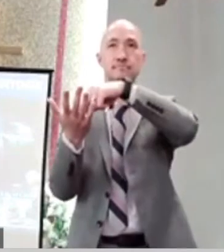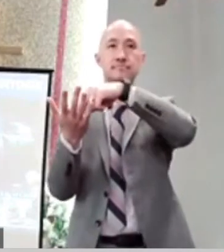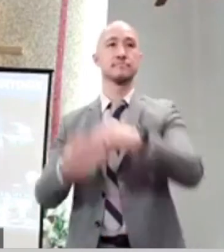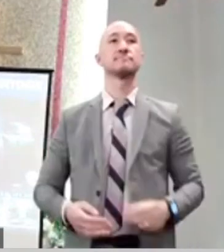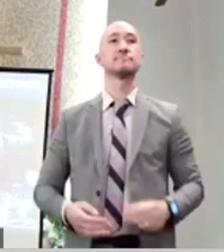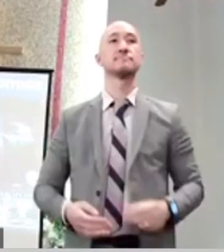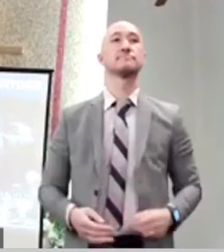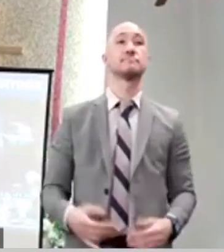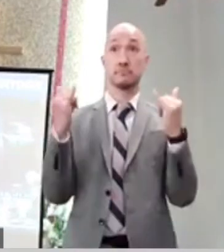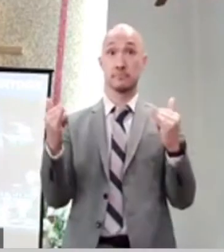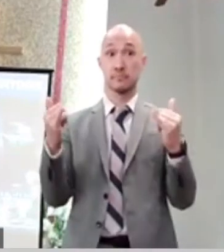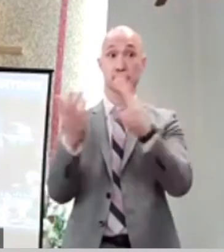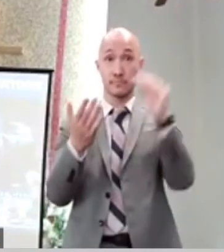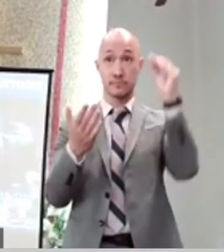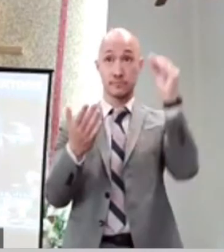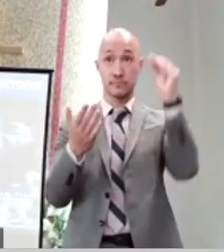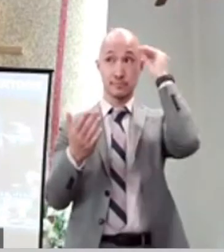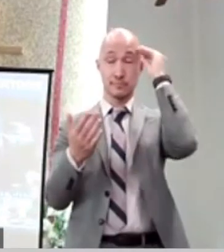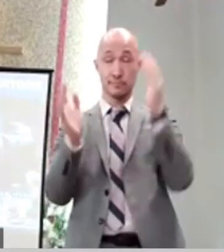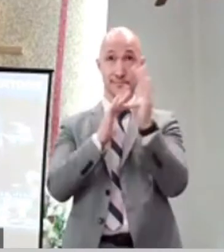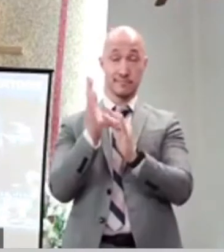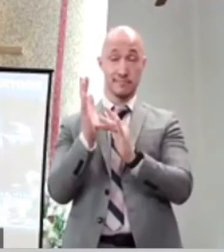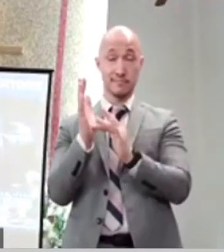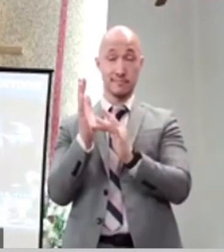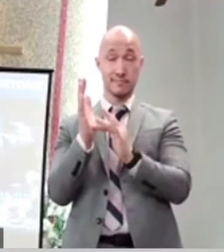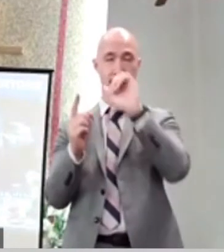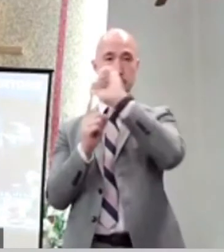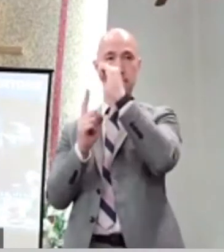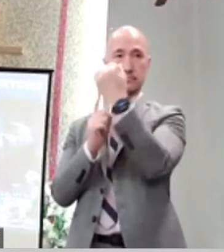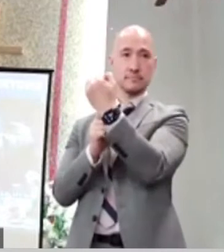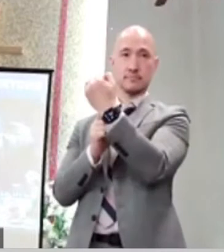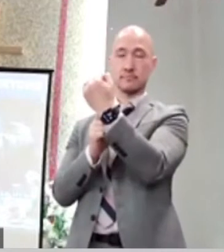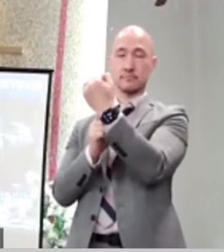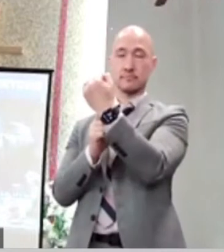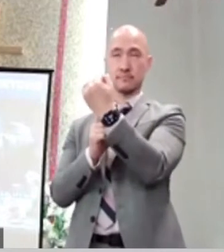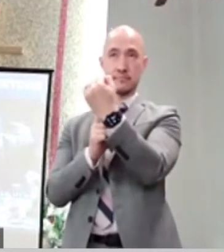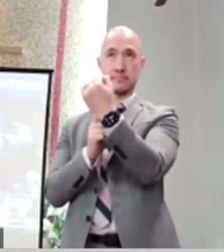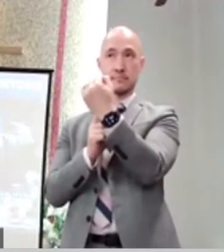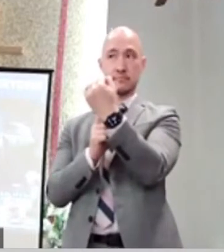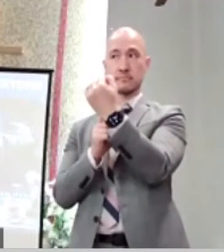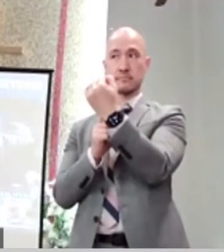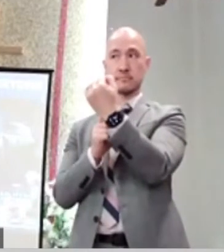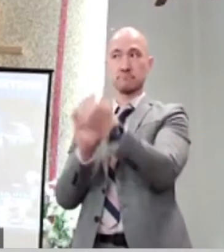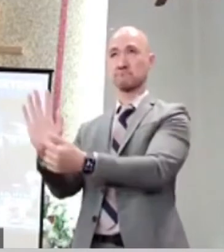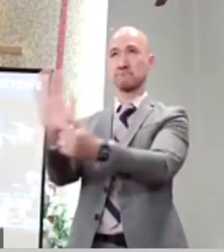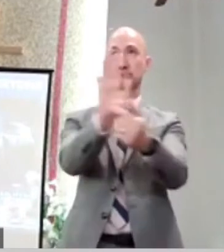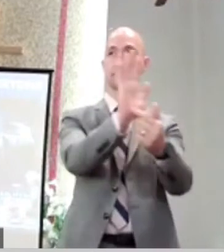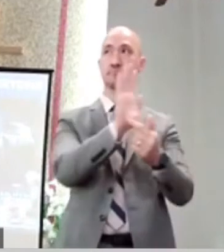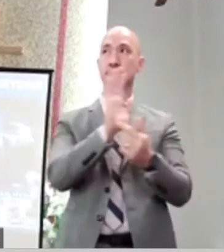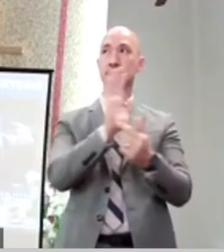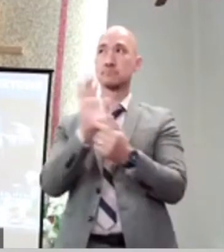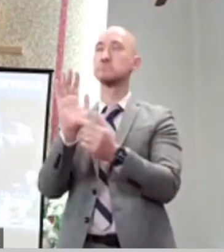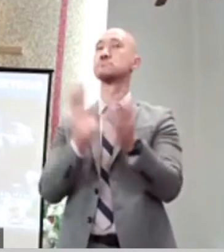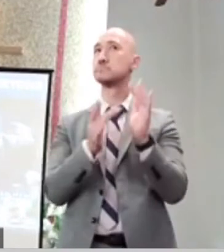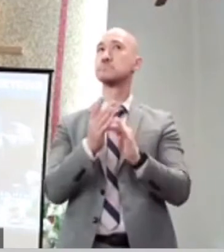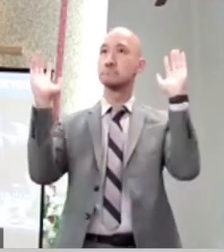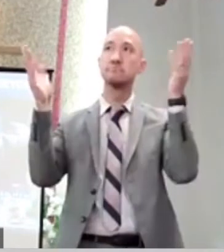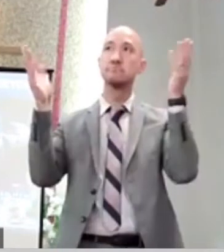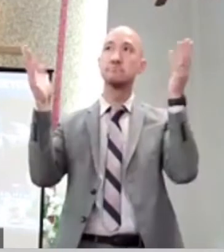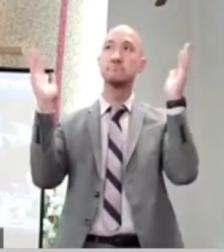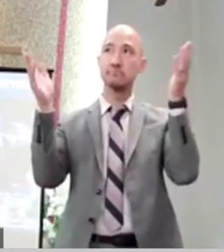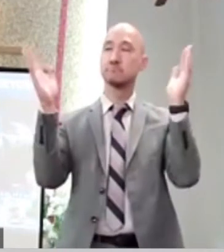an episode in Jesus' life where he's going to demonstrate to us what kind of a person he was, how social he was.